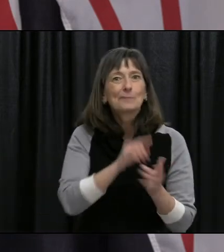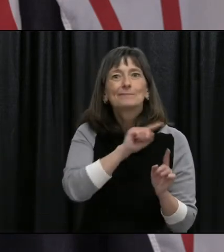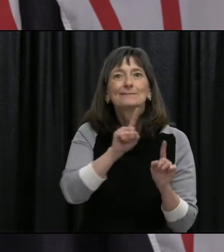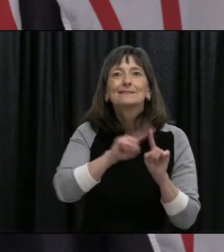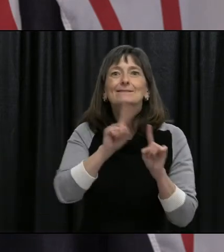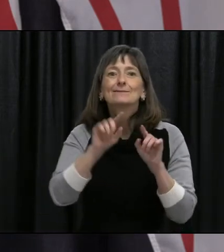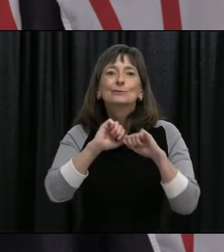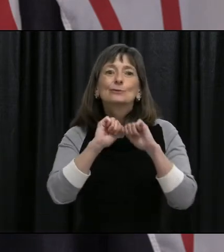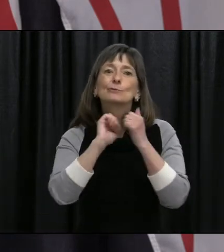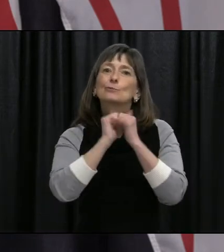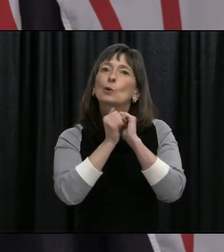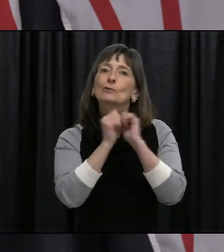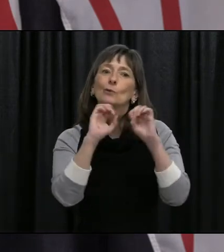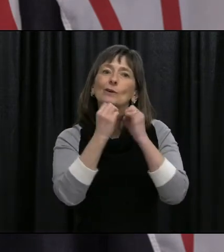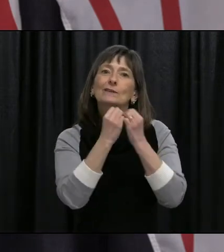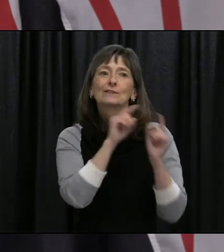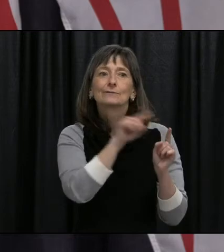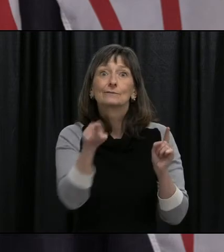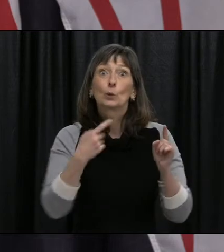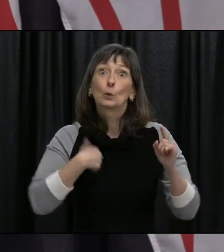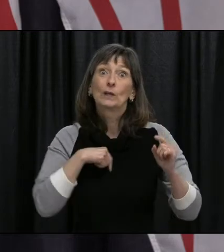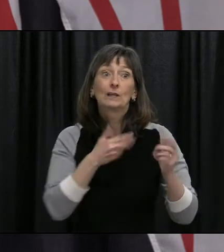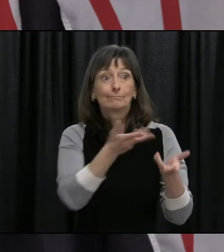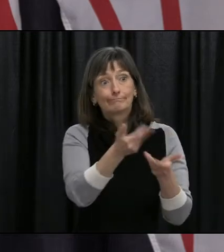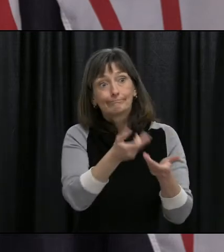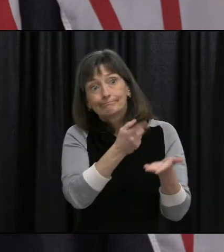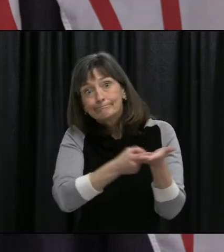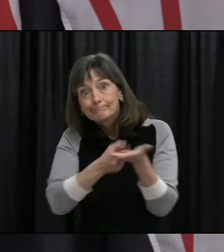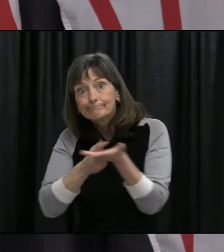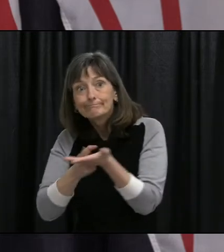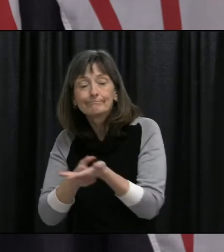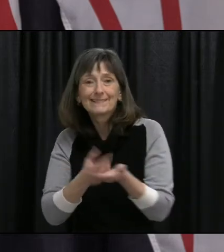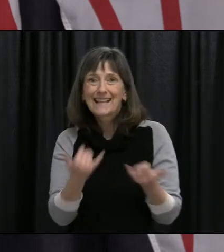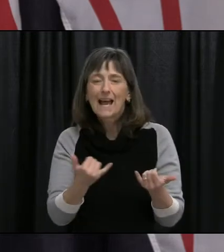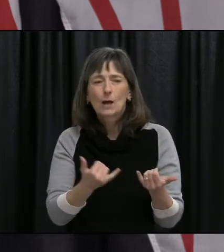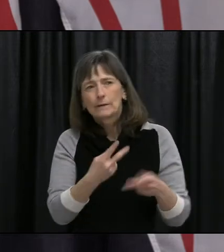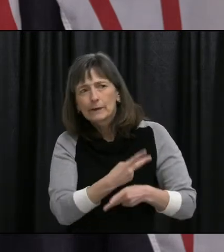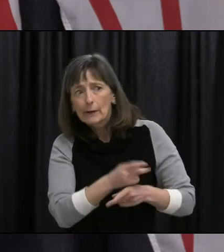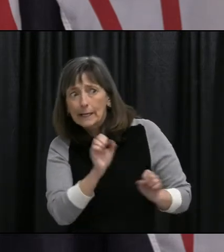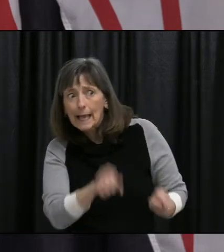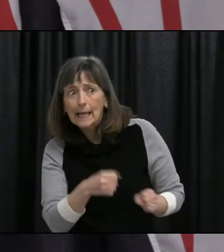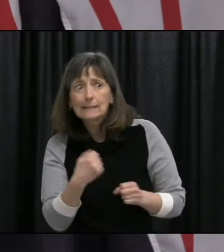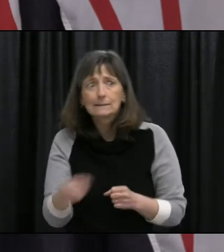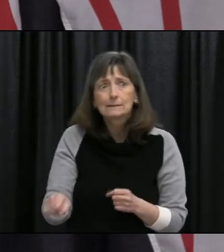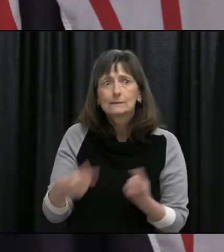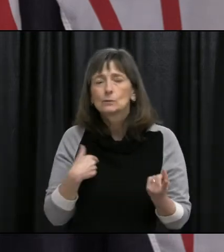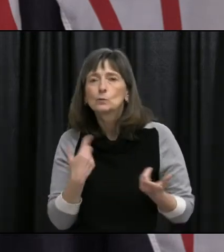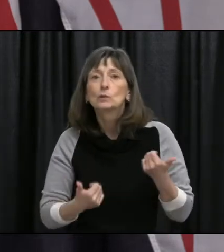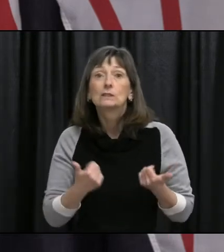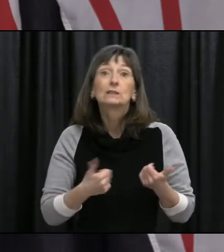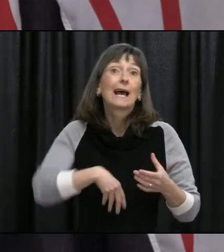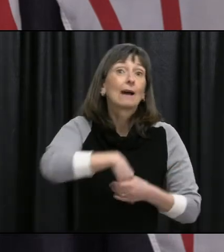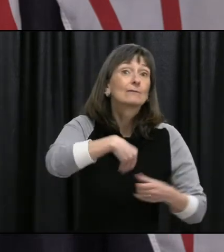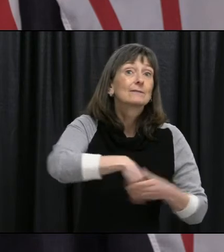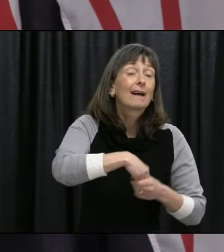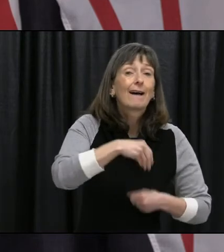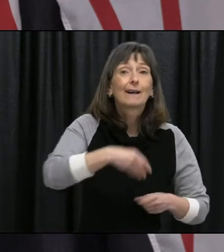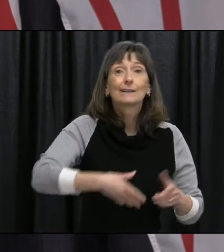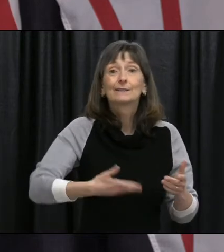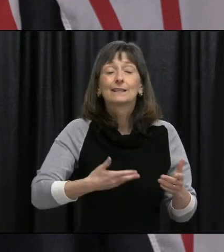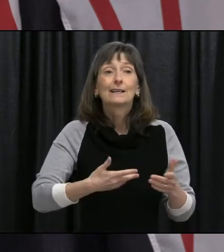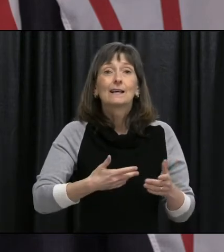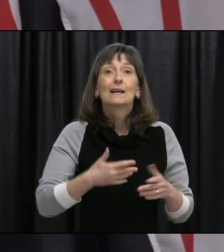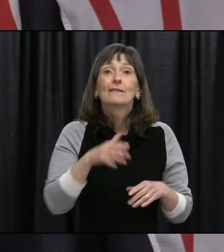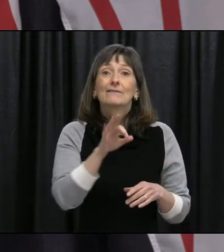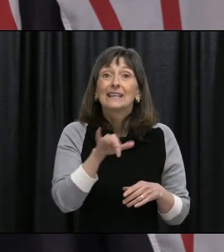sport organizations. So we're thinking outdoor field sports, perhaps done differently than in some ways